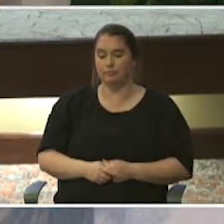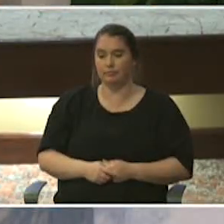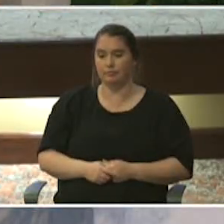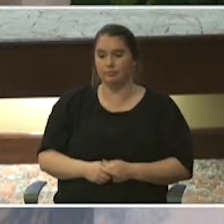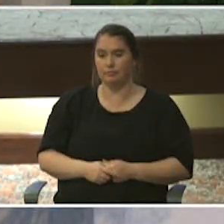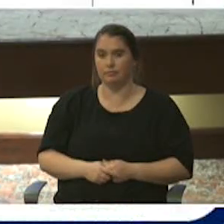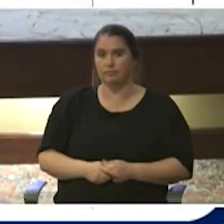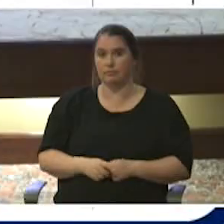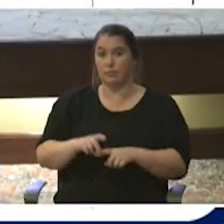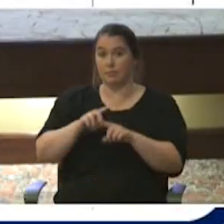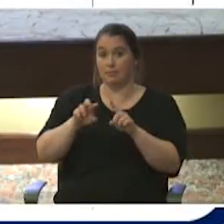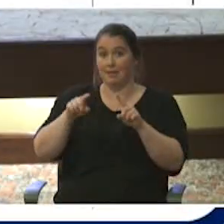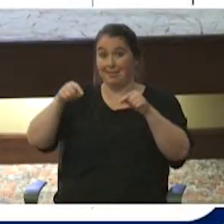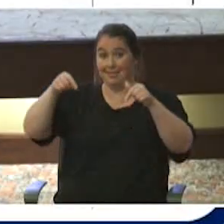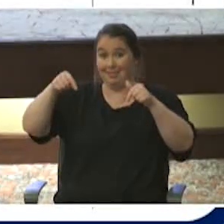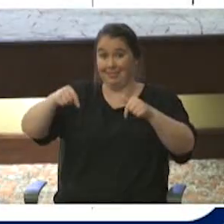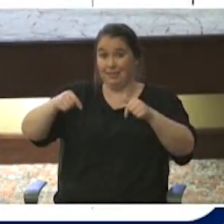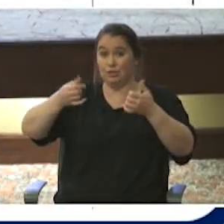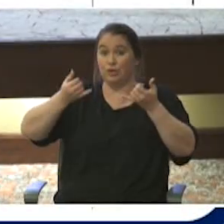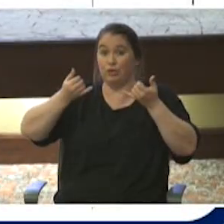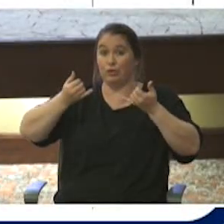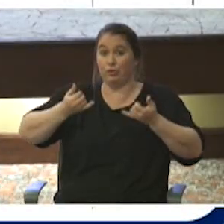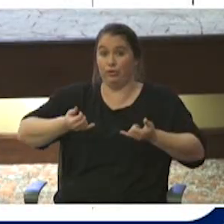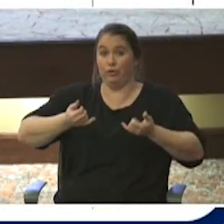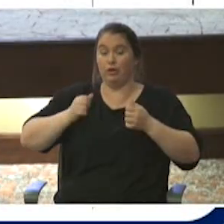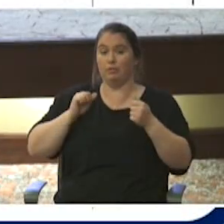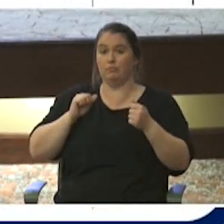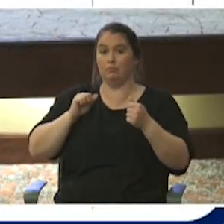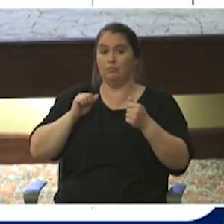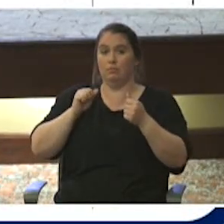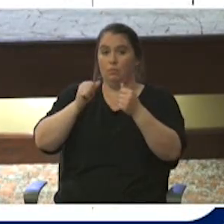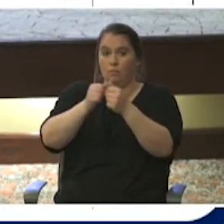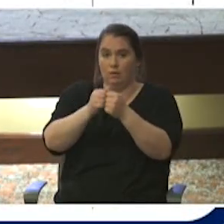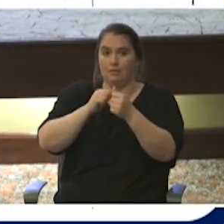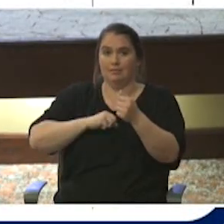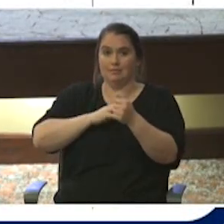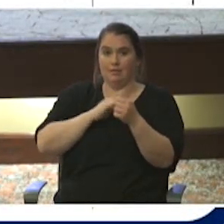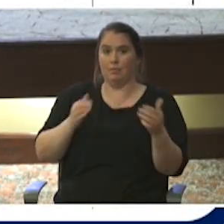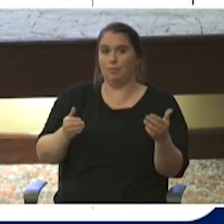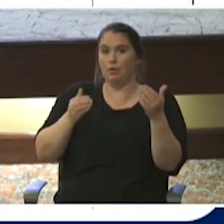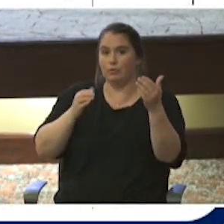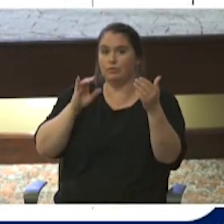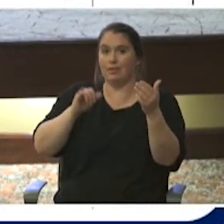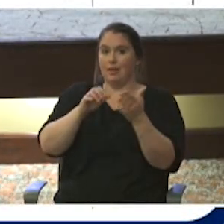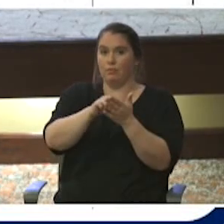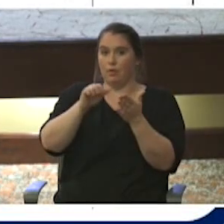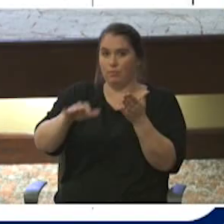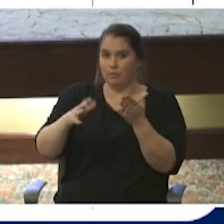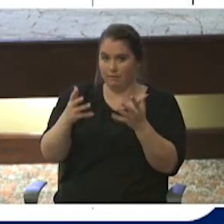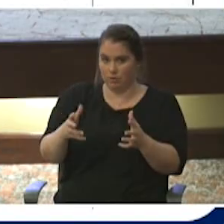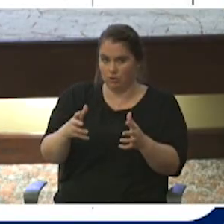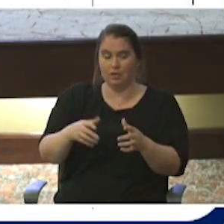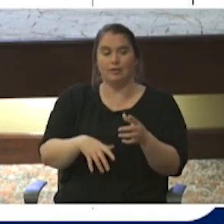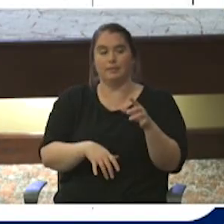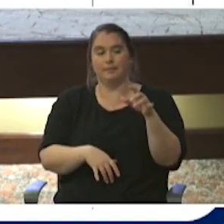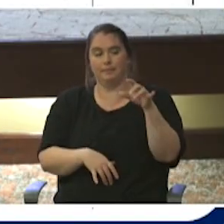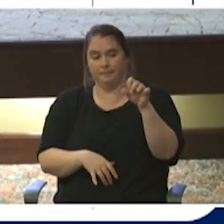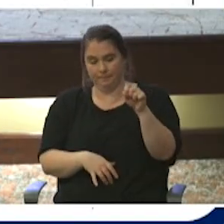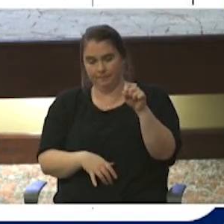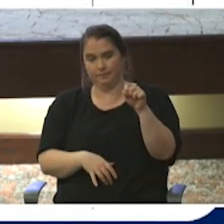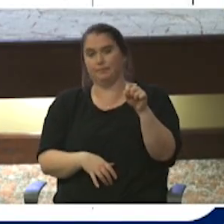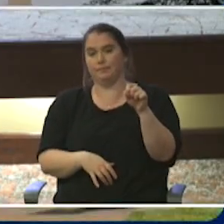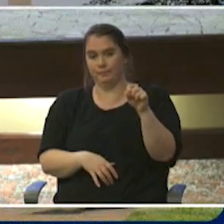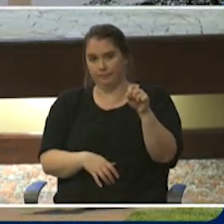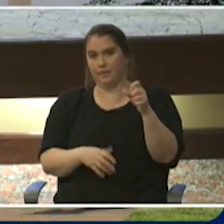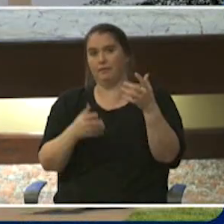But this is one of the ones currently with the staff proposals that did not make the cut for the staff recommendation. It did not make the cut in the